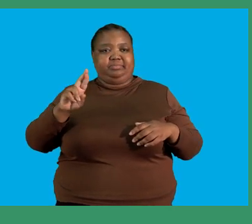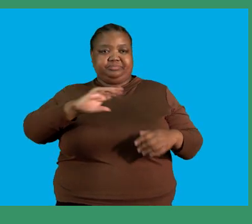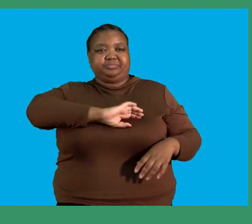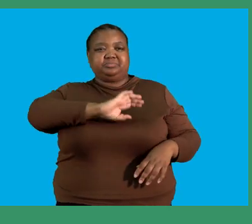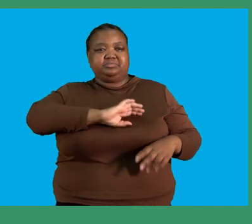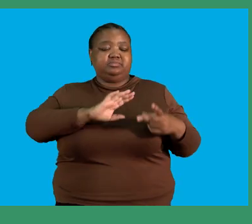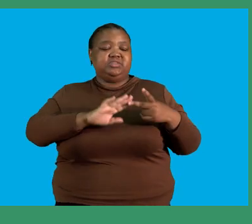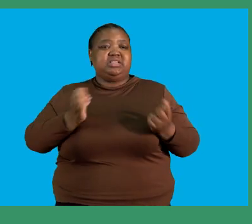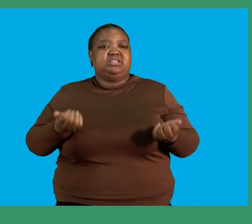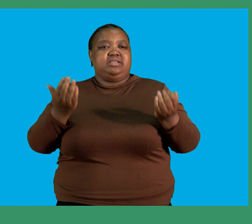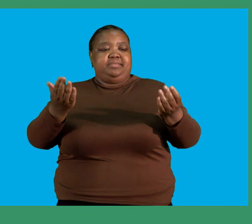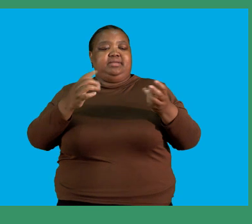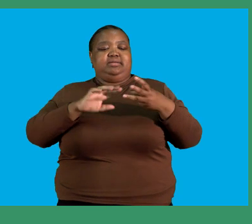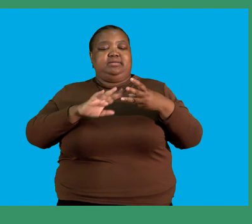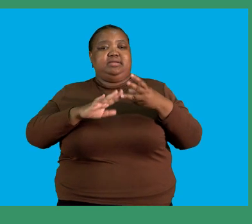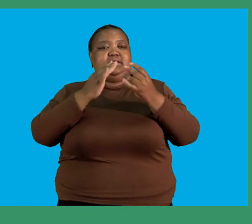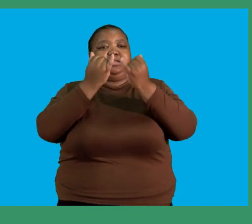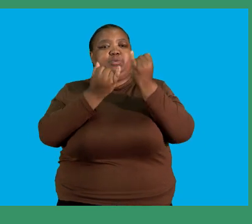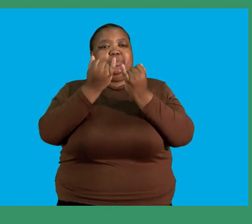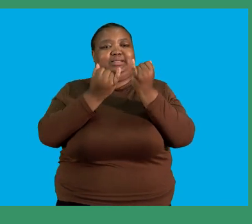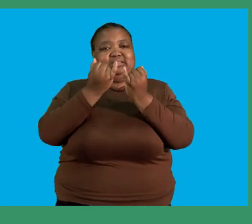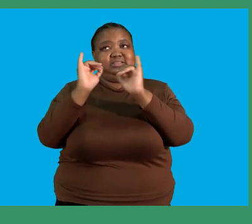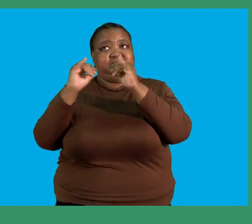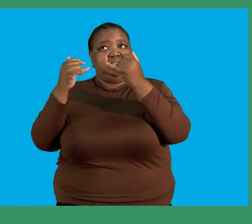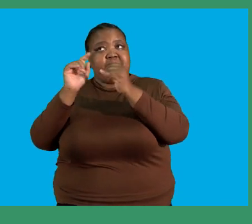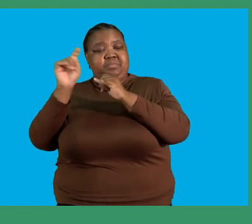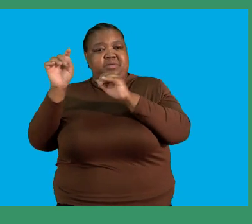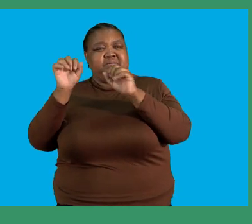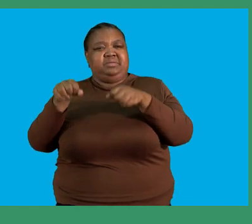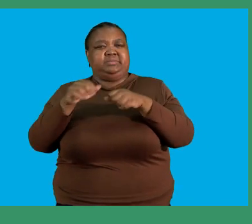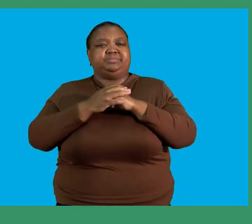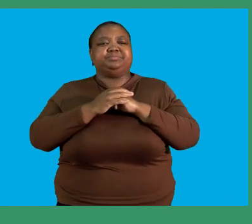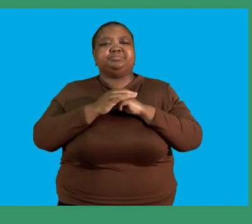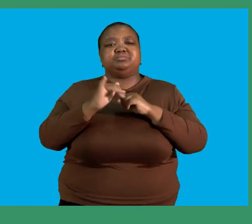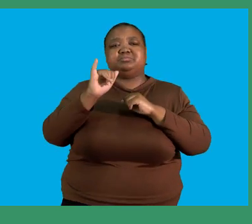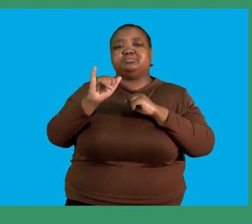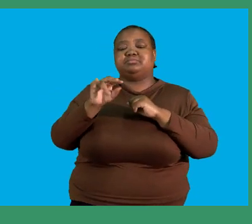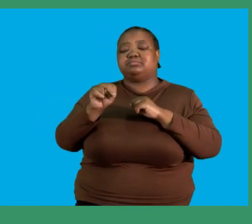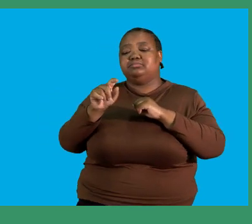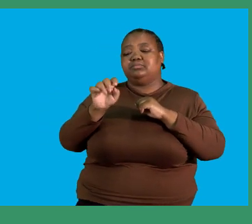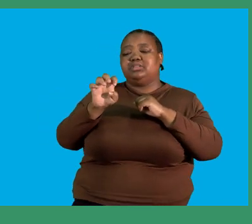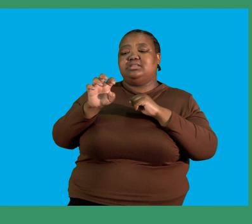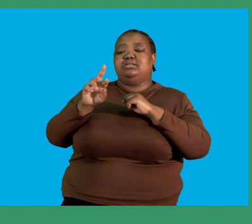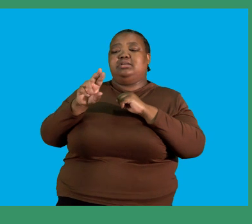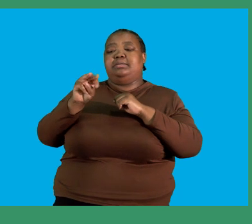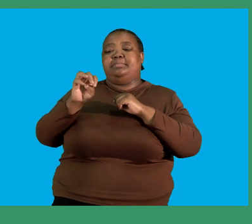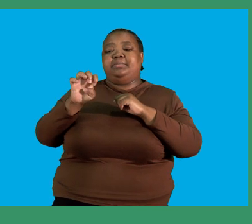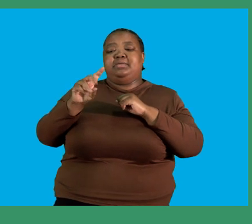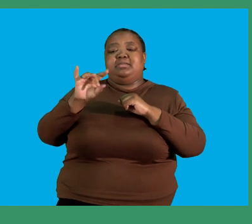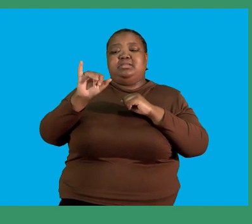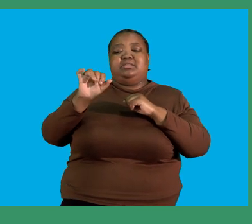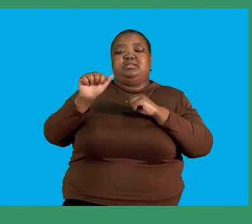suppliers, our competitors, and intermediaries. Now remember, grade 11s, that these